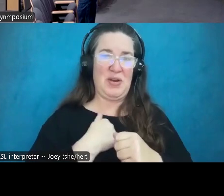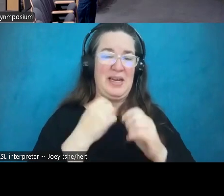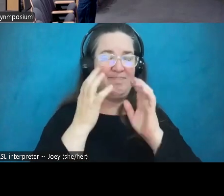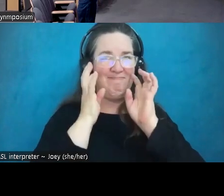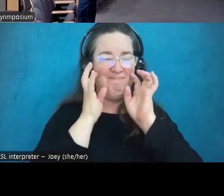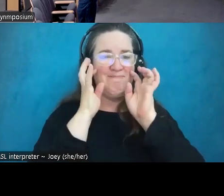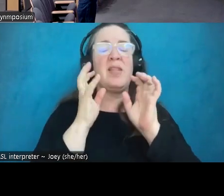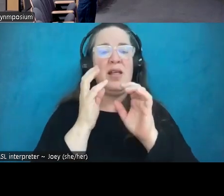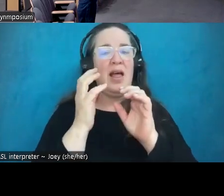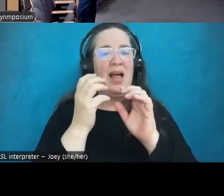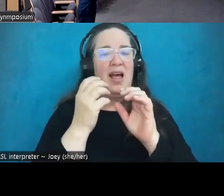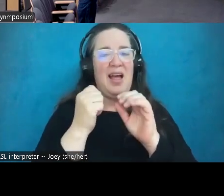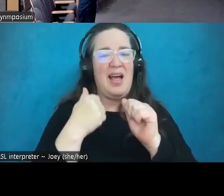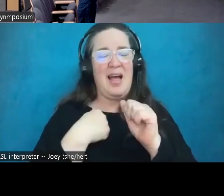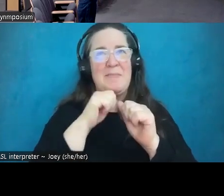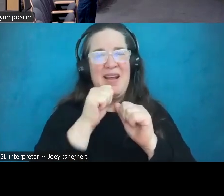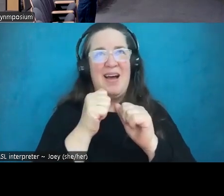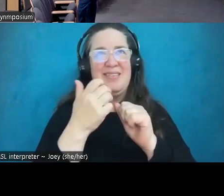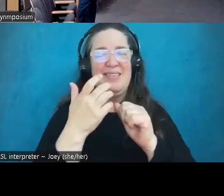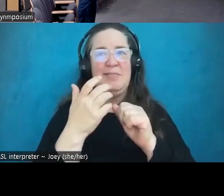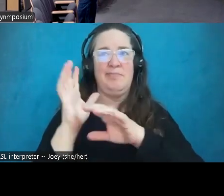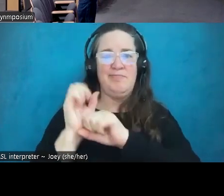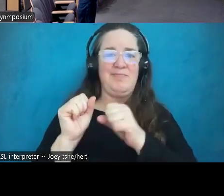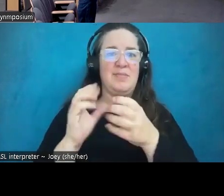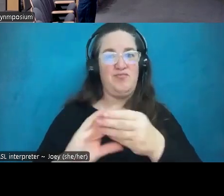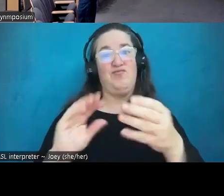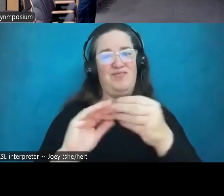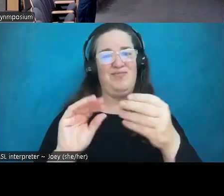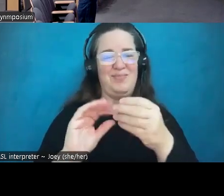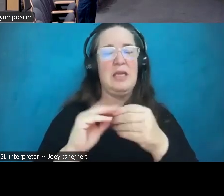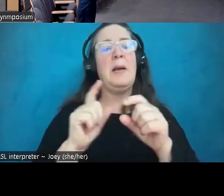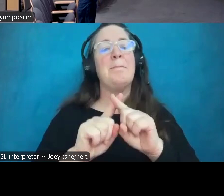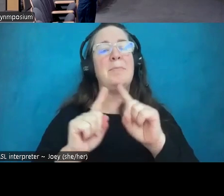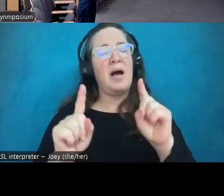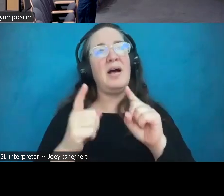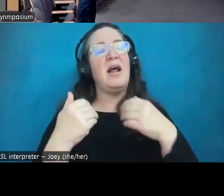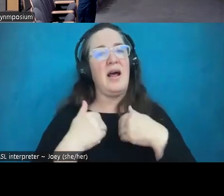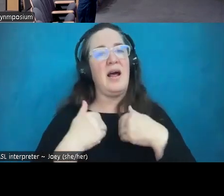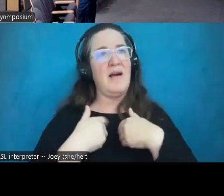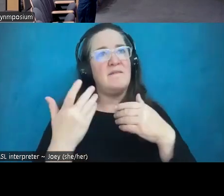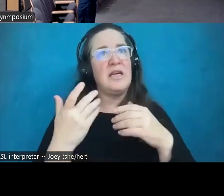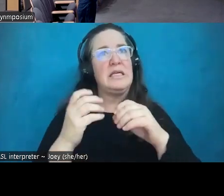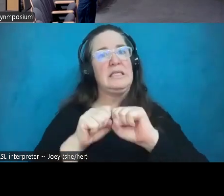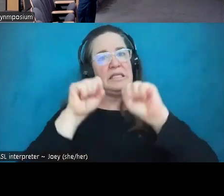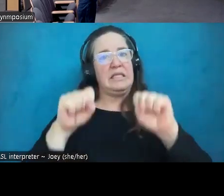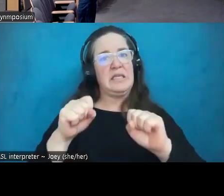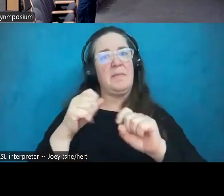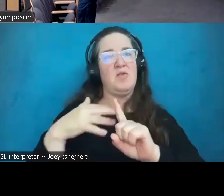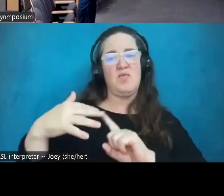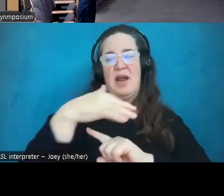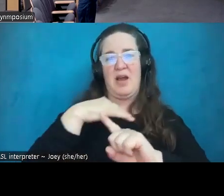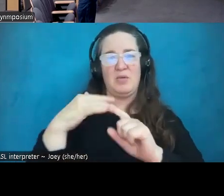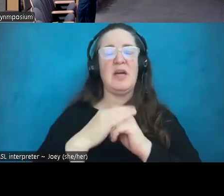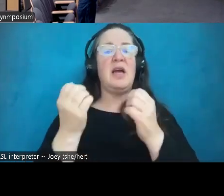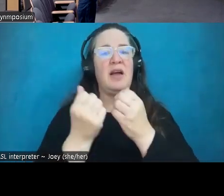other practices and everything. There is a system around it. Because all the governments are doing the